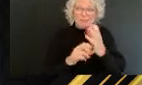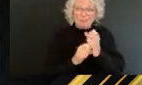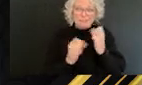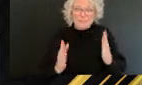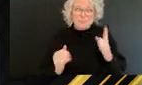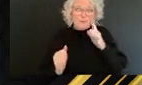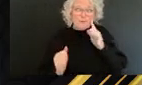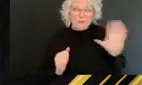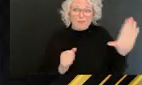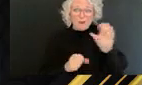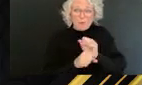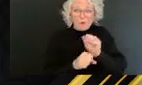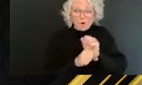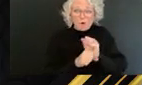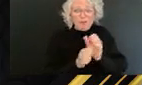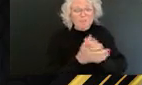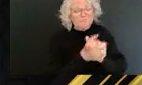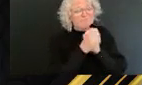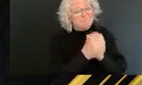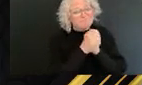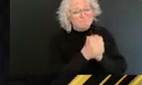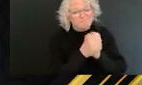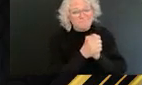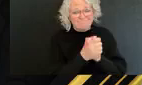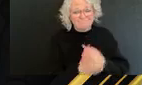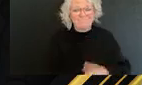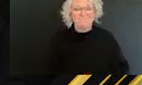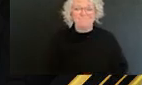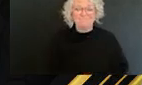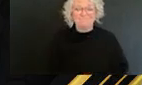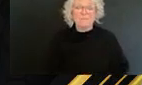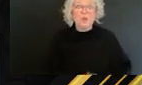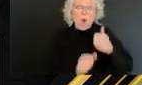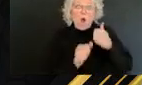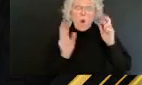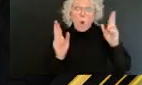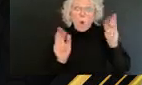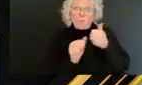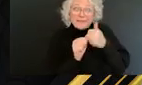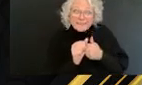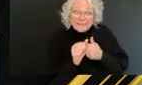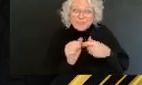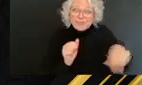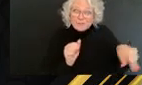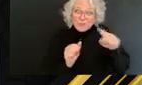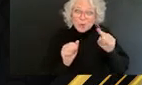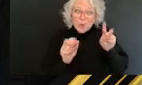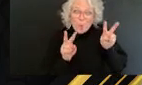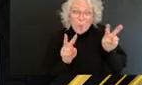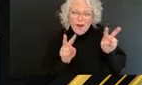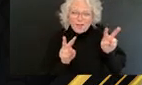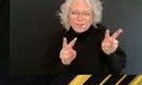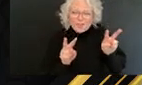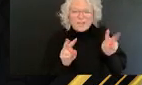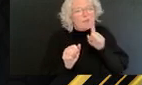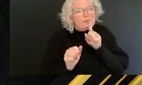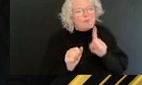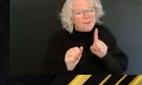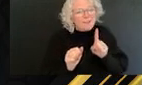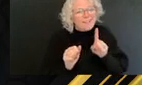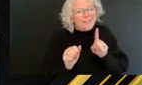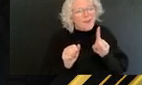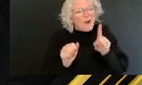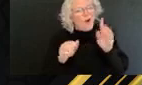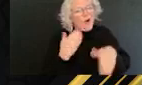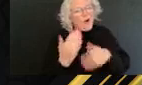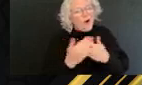their unique and meaningful work. Congratulations to all of you. I hope each of you watching this event today are standing